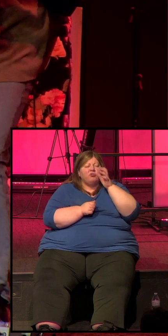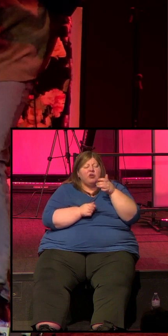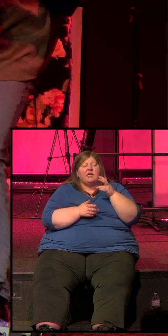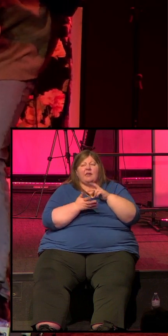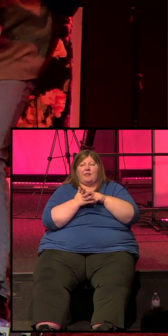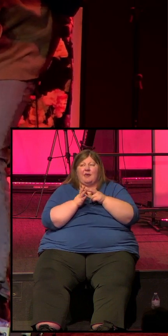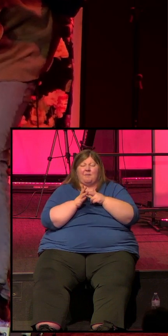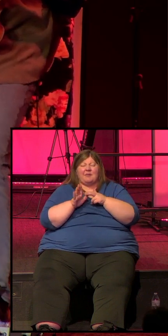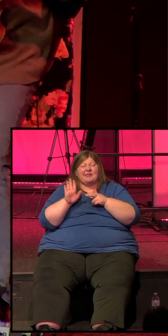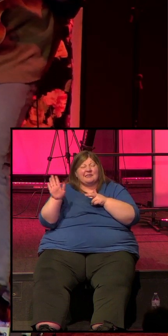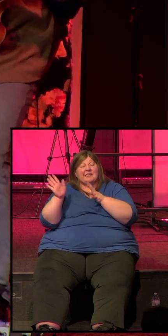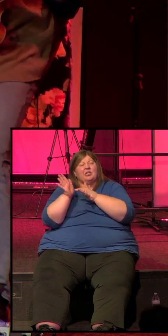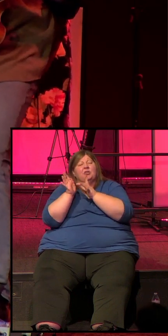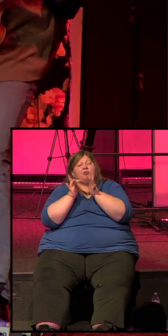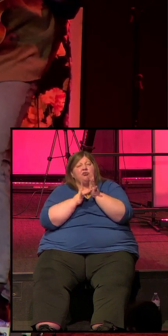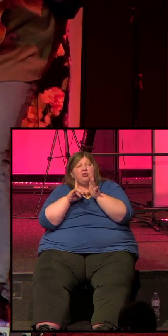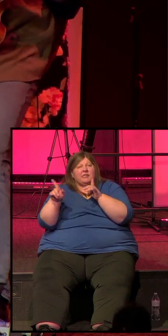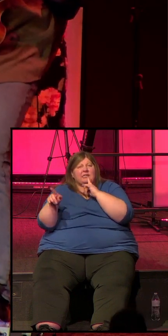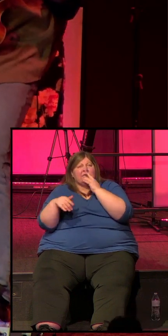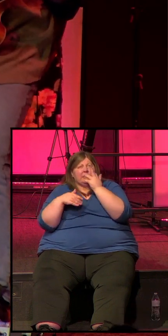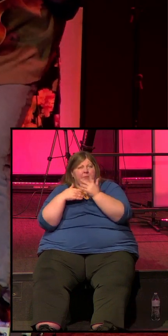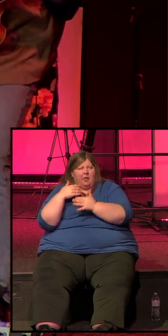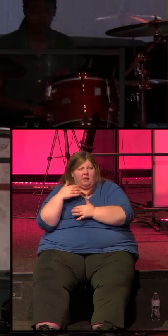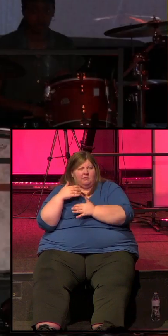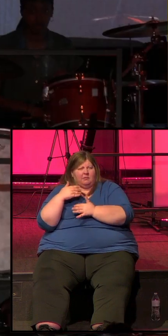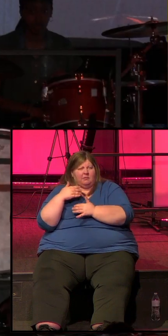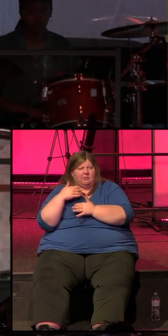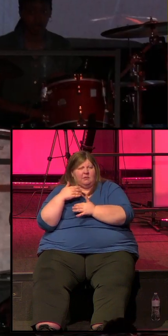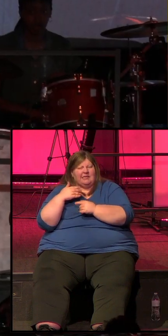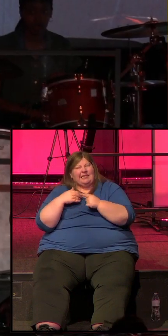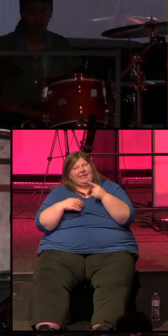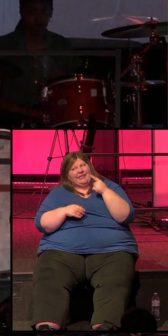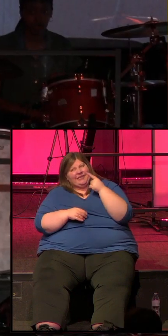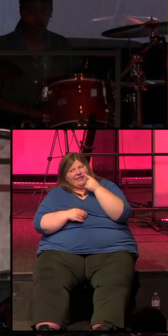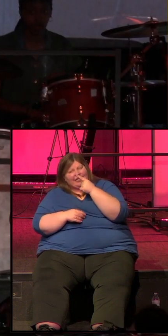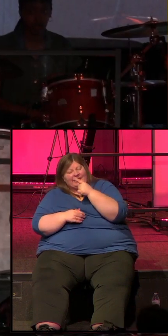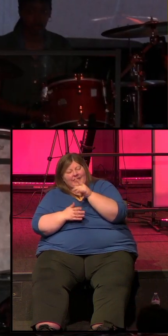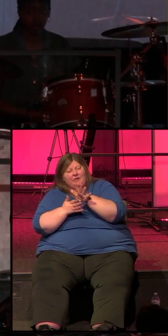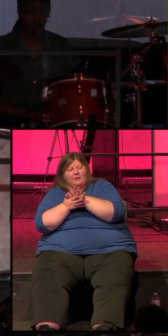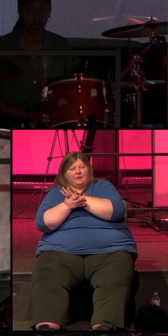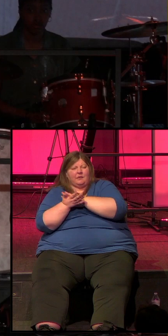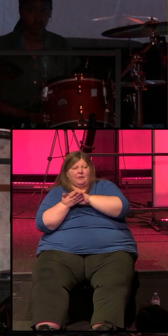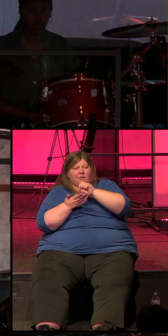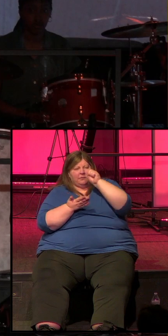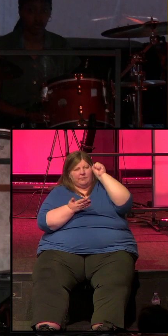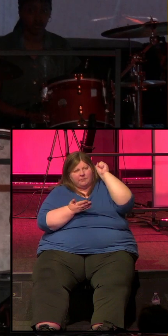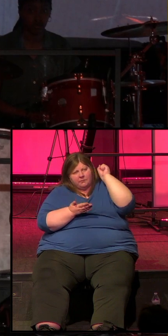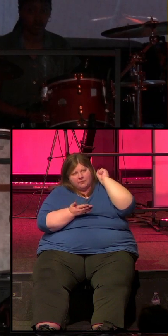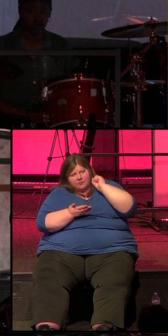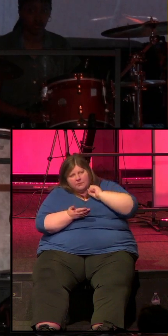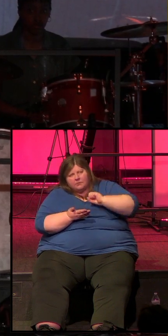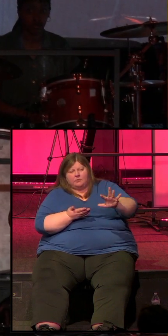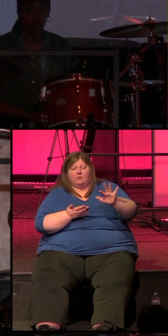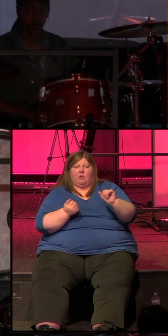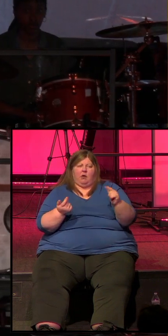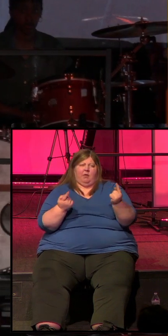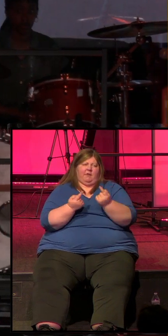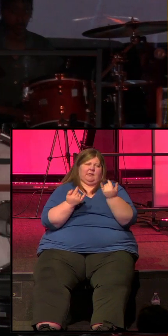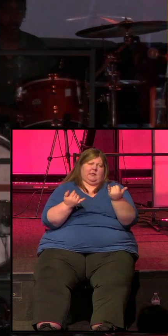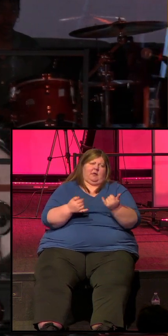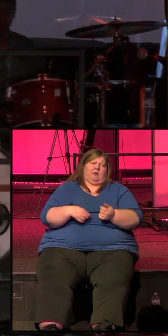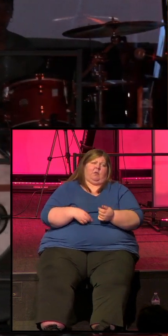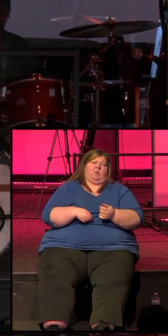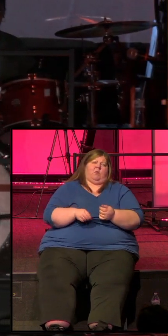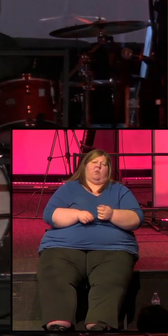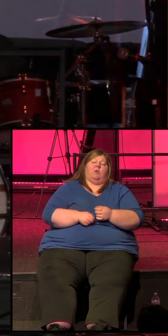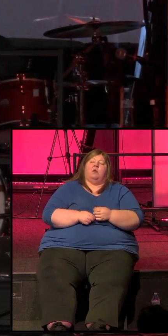It was my blood. I am the sin offering that makes you right before God. So today as a church,